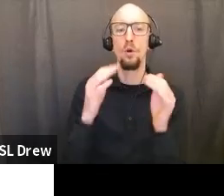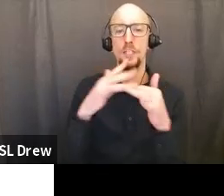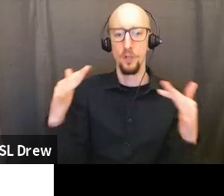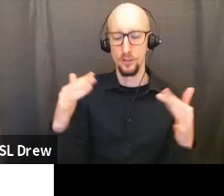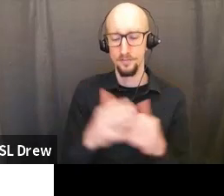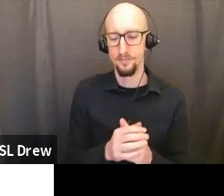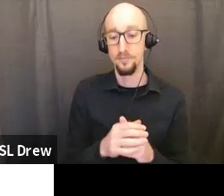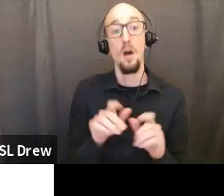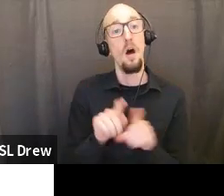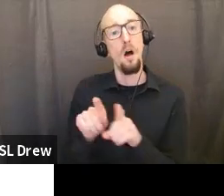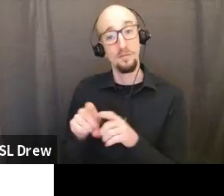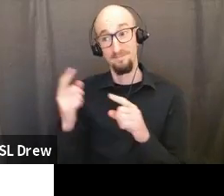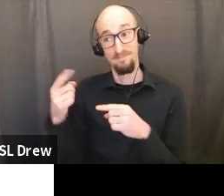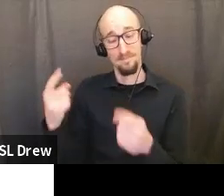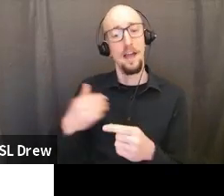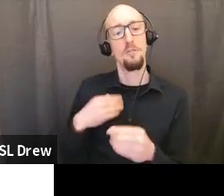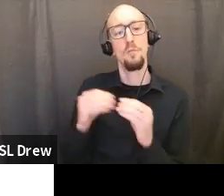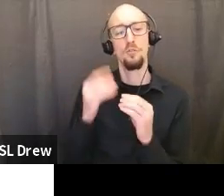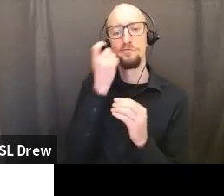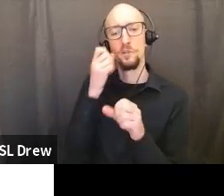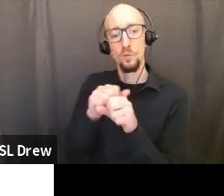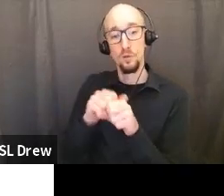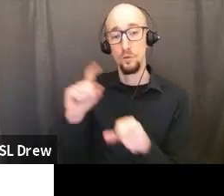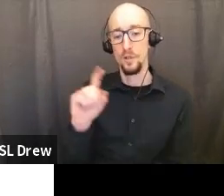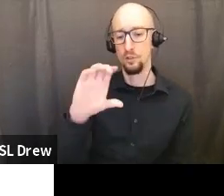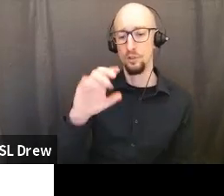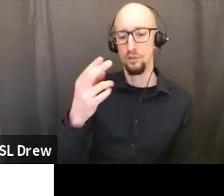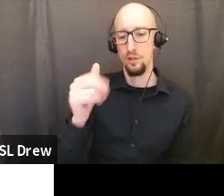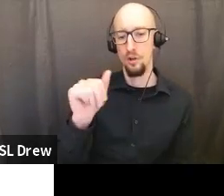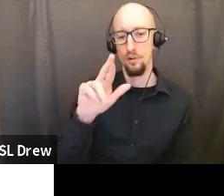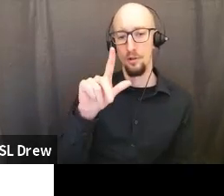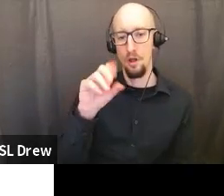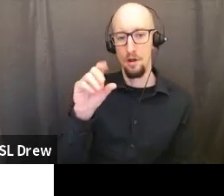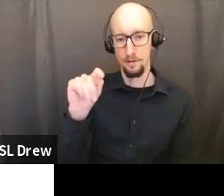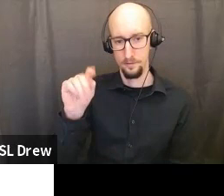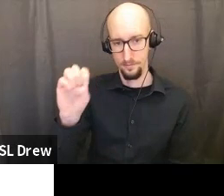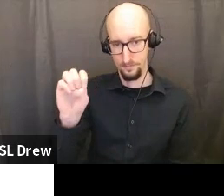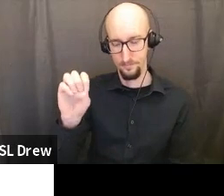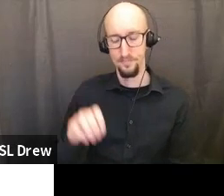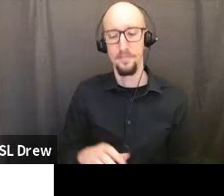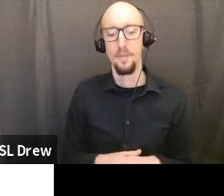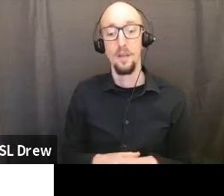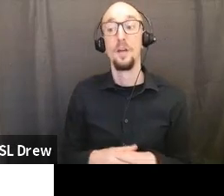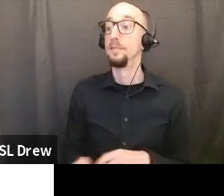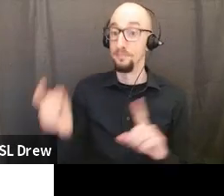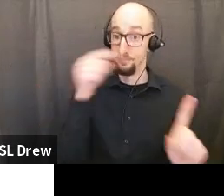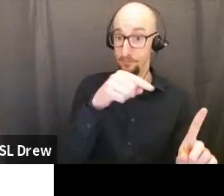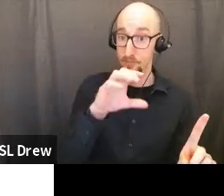recent work that I did in Charlotte as well. So in